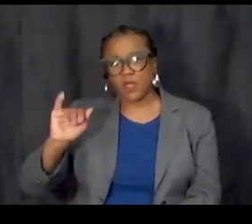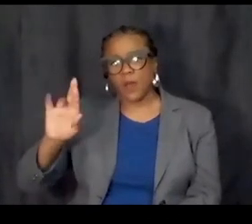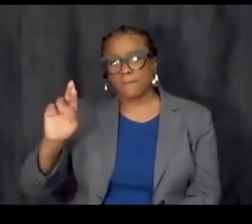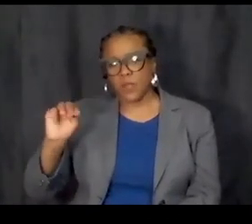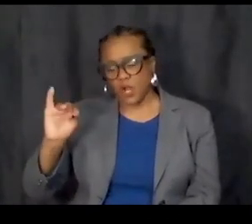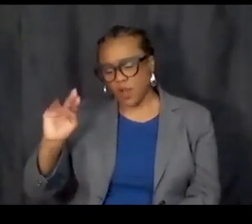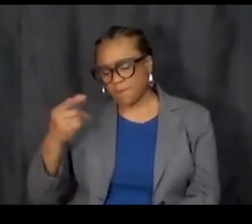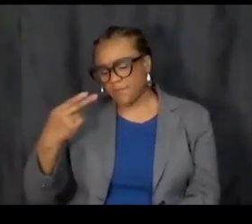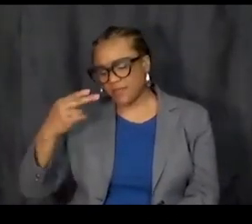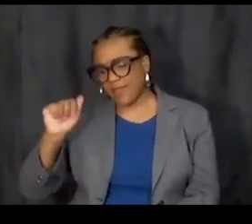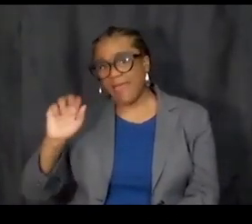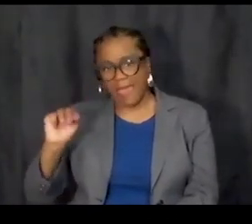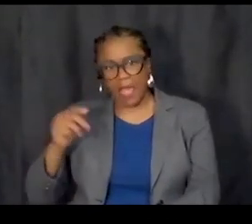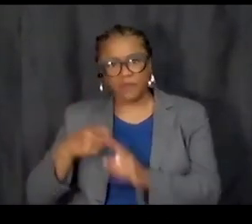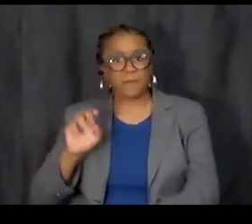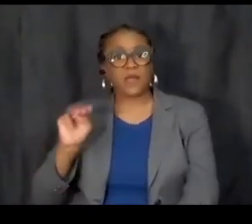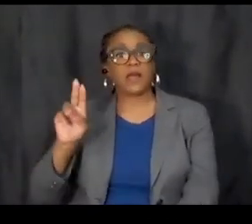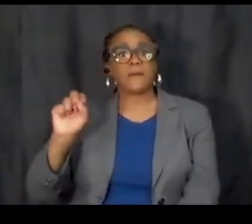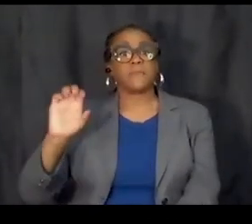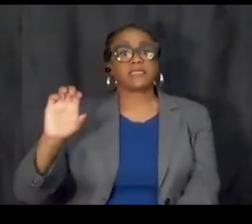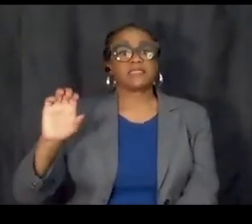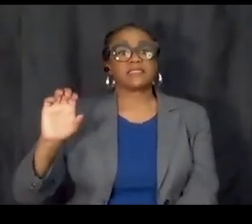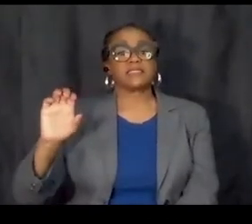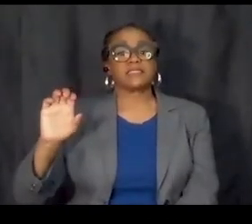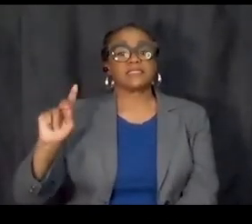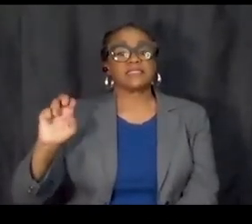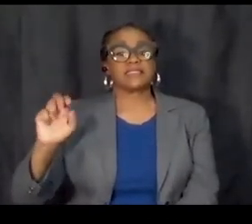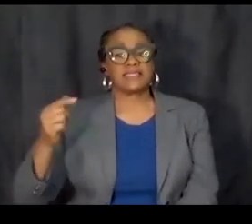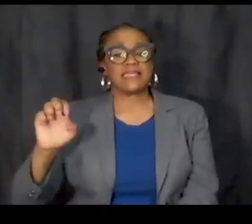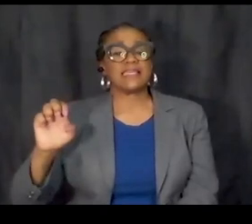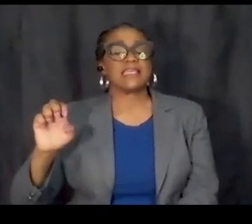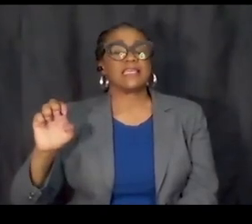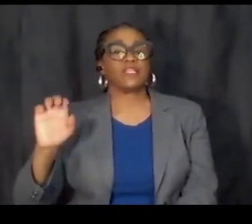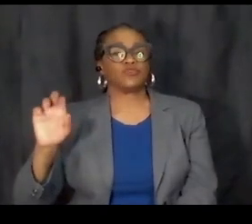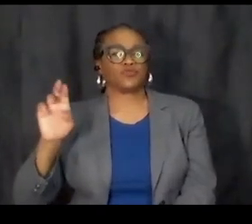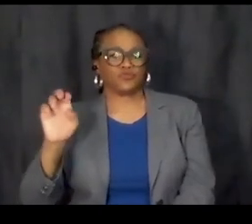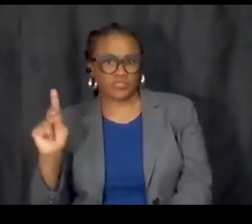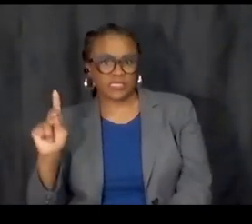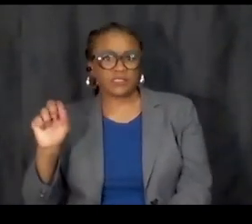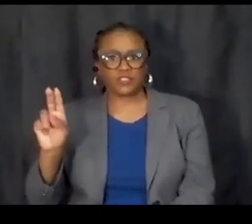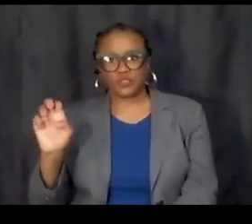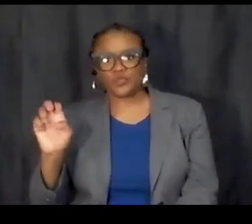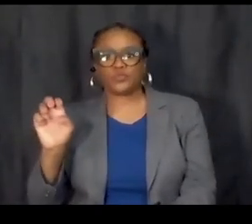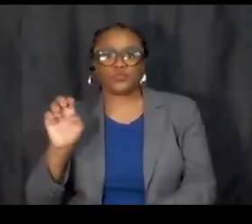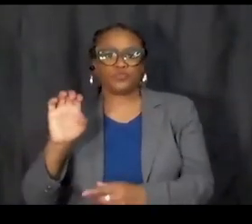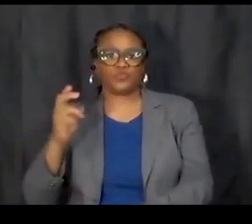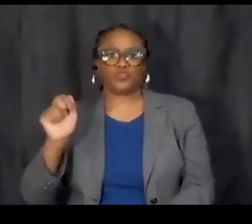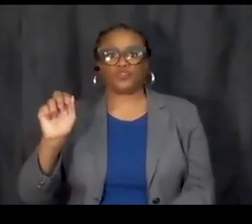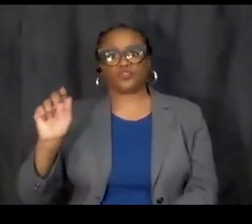home of originally the Muskogee Creek, Porch Creek, Choctaw, Sioux, and other people.